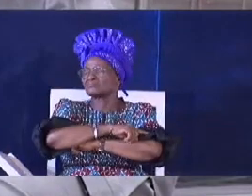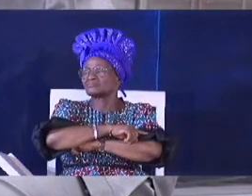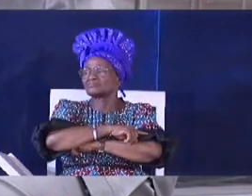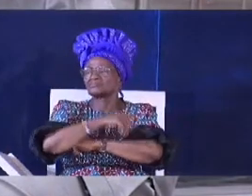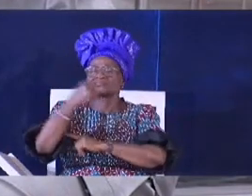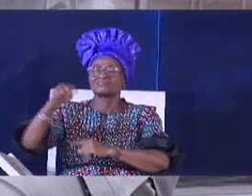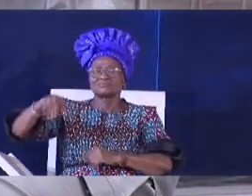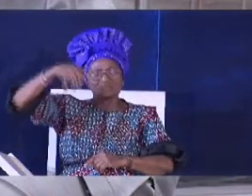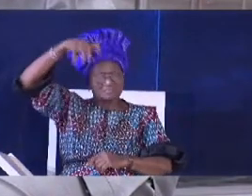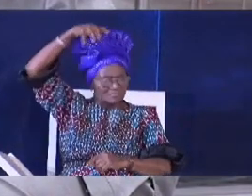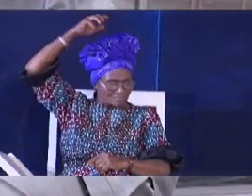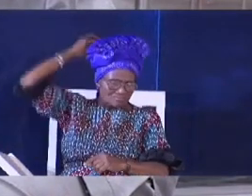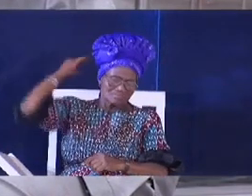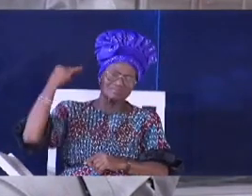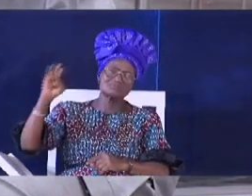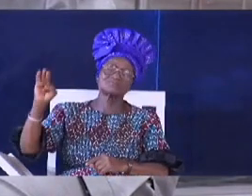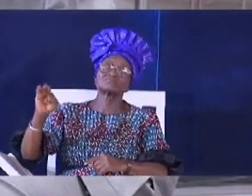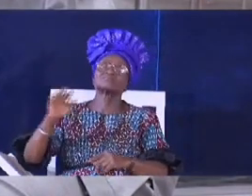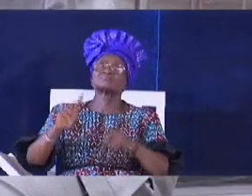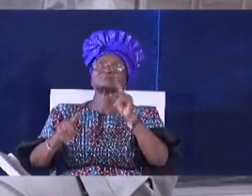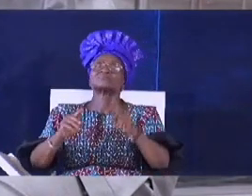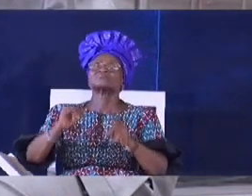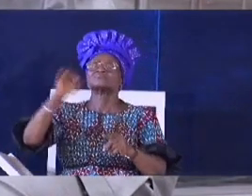the Lion of the tribe of Judah,